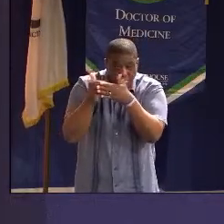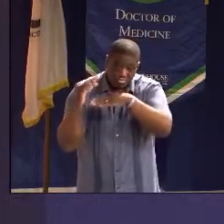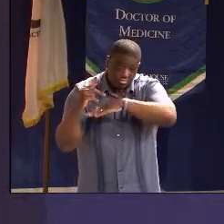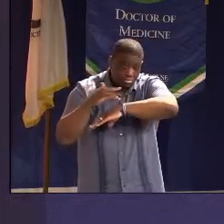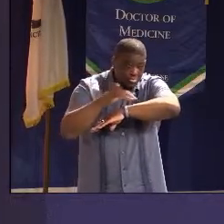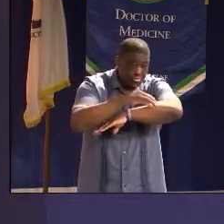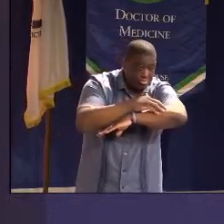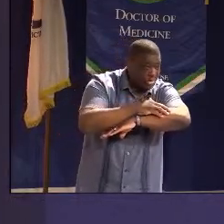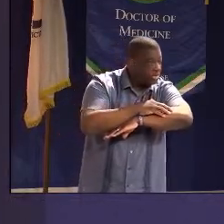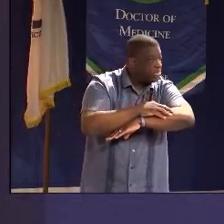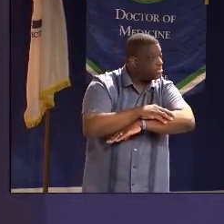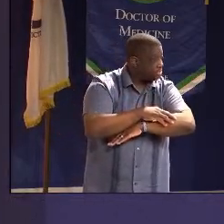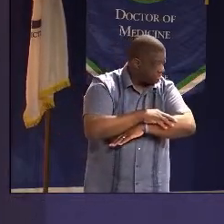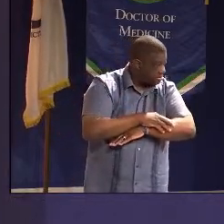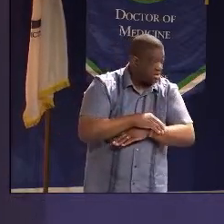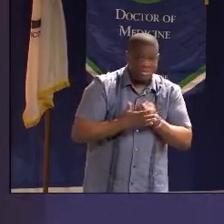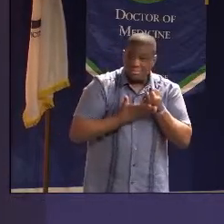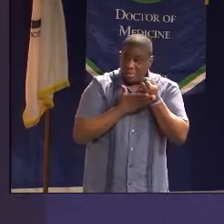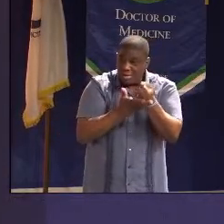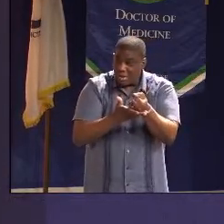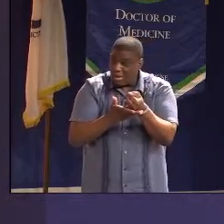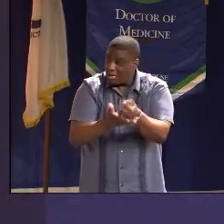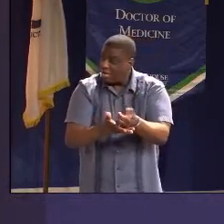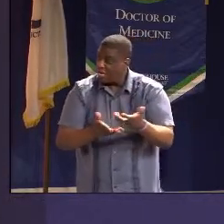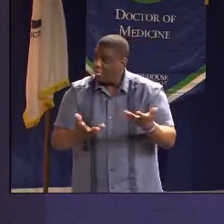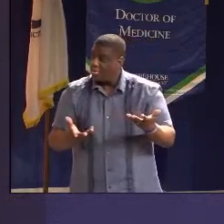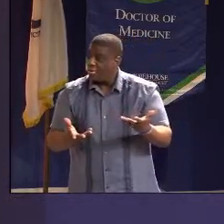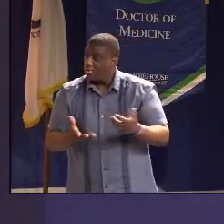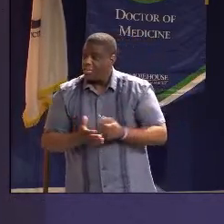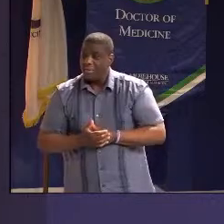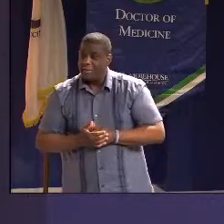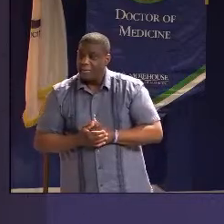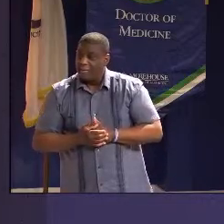that's going to happen to help you get to where you need to get to.